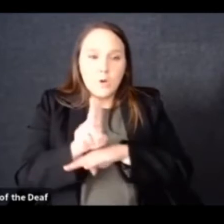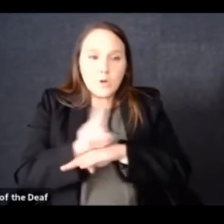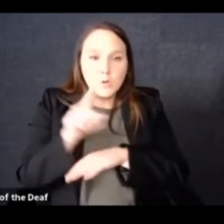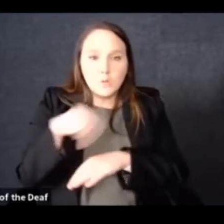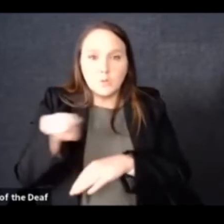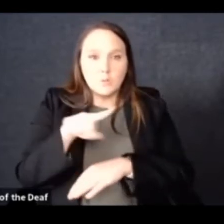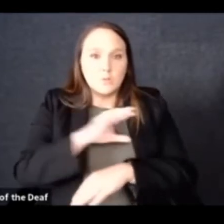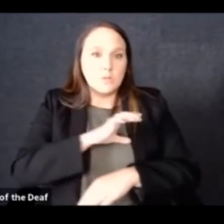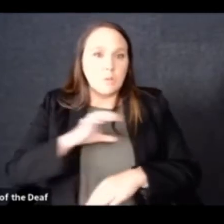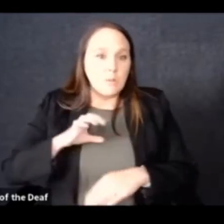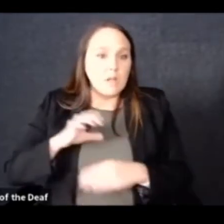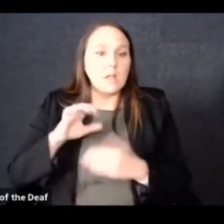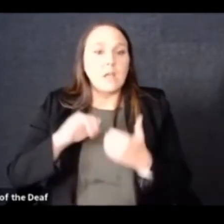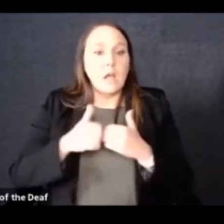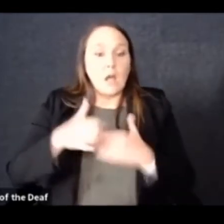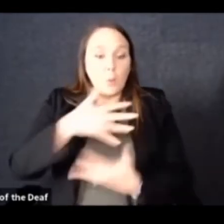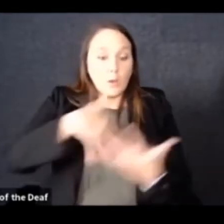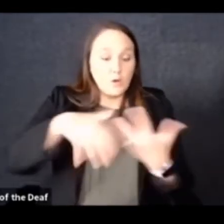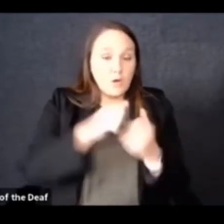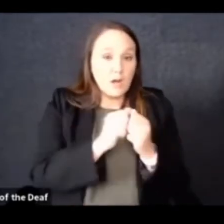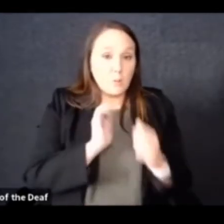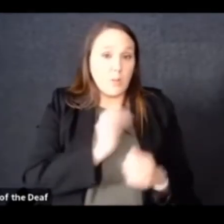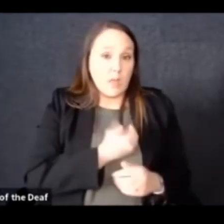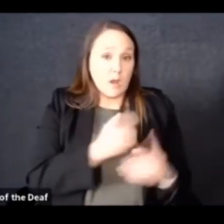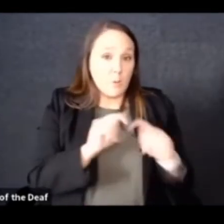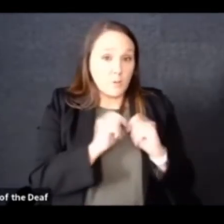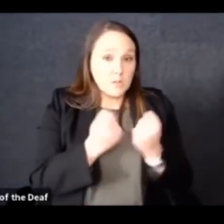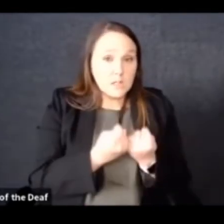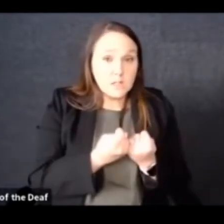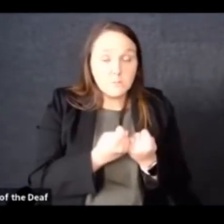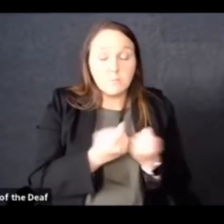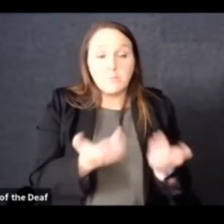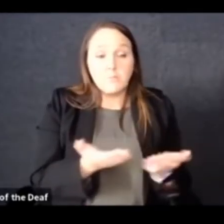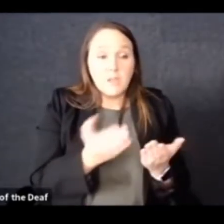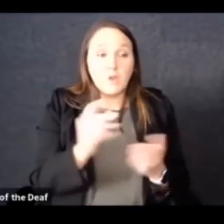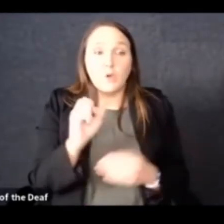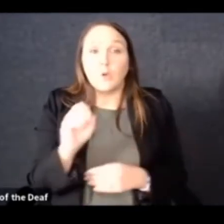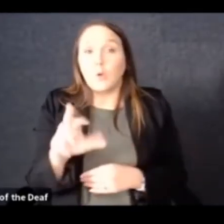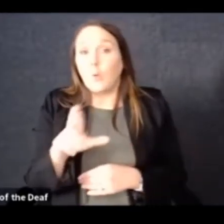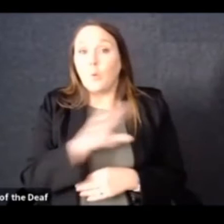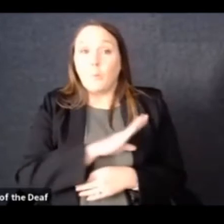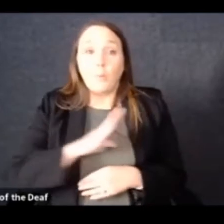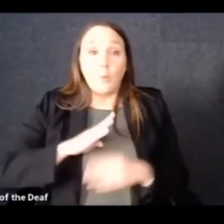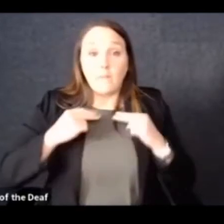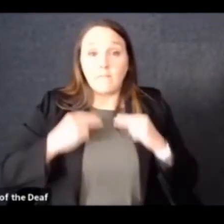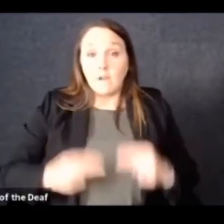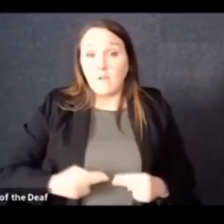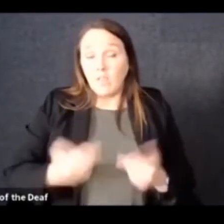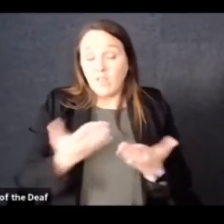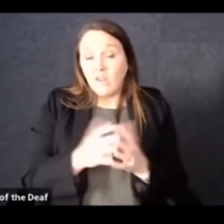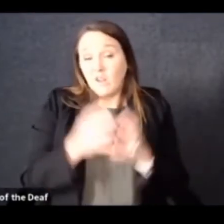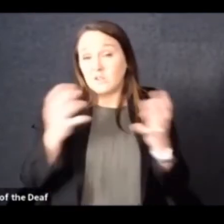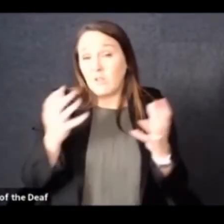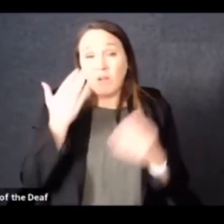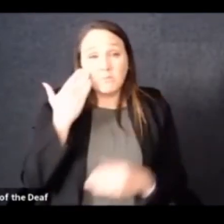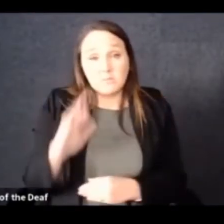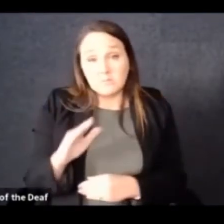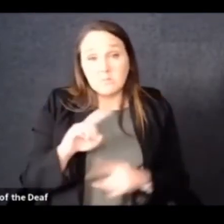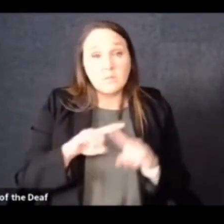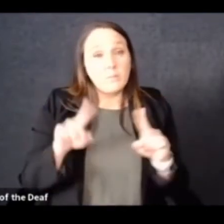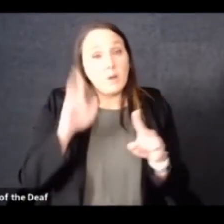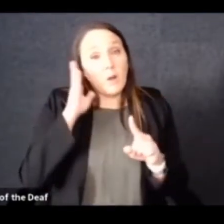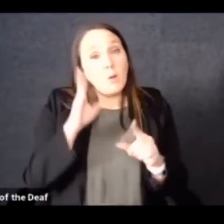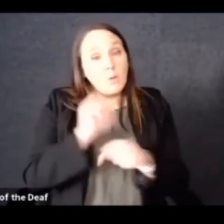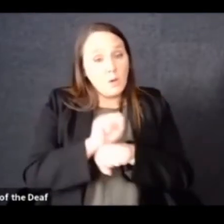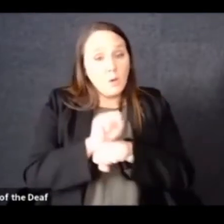with our team here or the Board of Health. There are a lot of unknowns, but we'll work